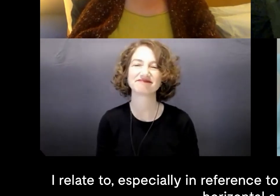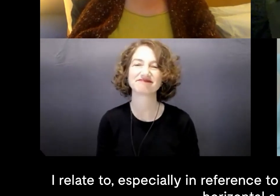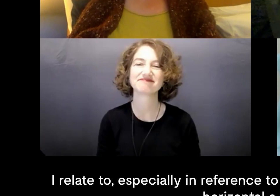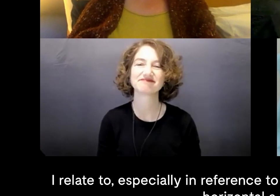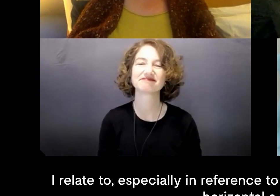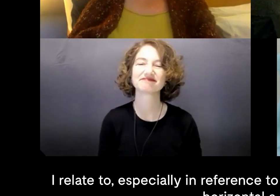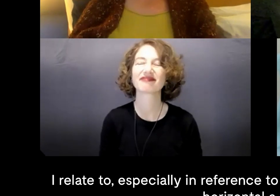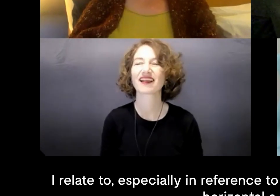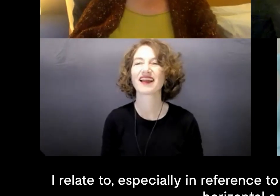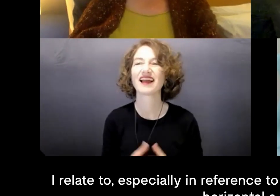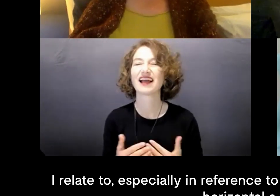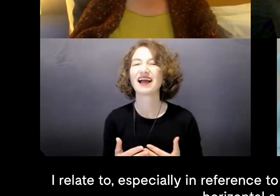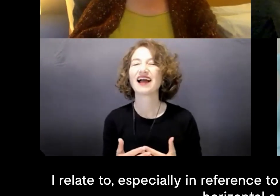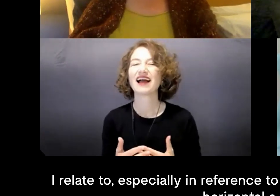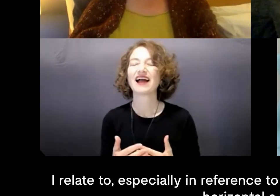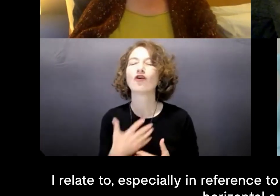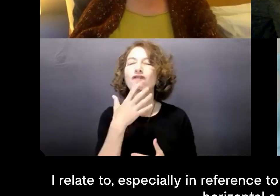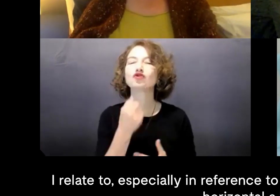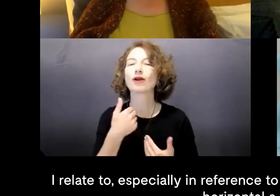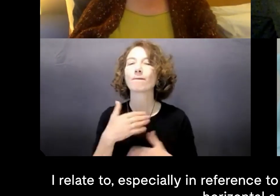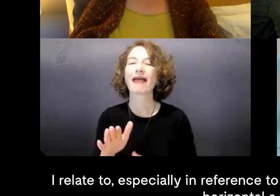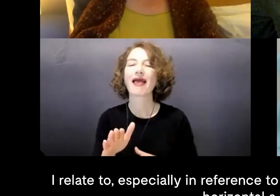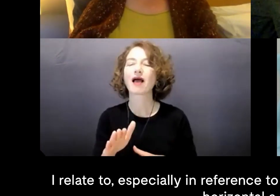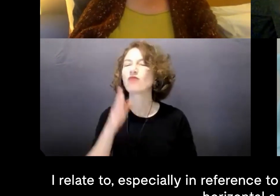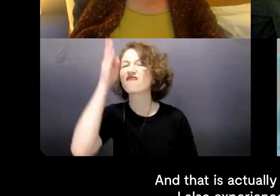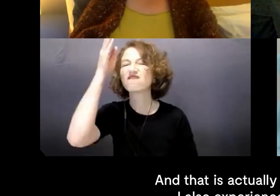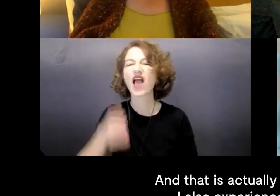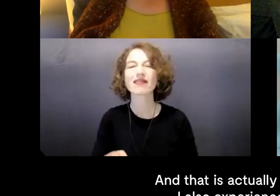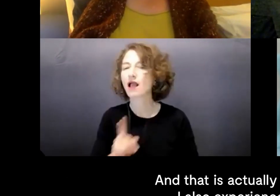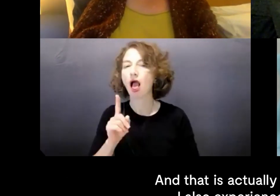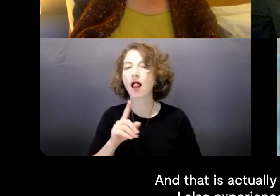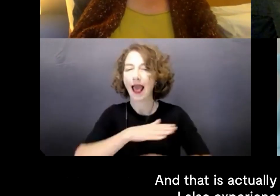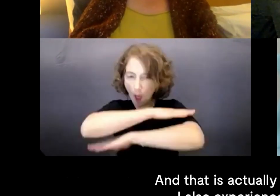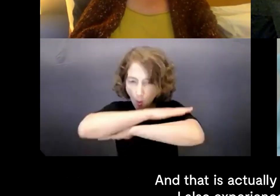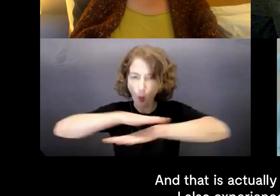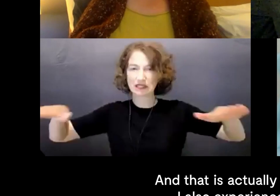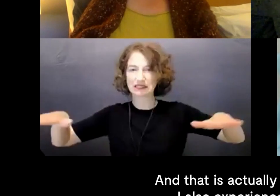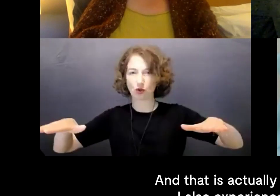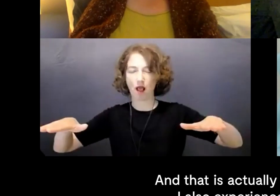reference to being horizontal and being horizontal a lot. And that is